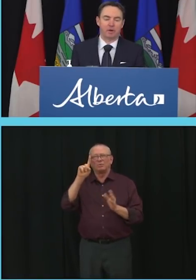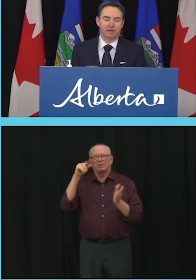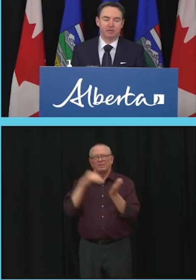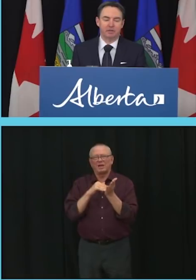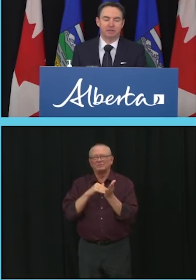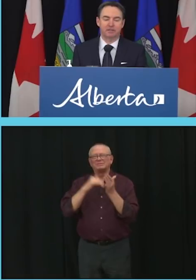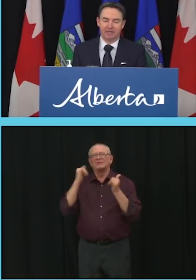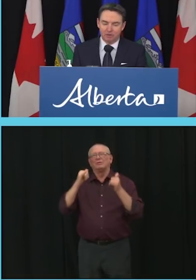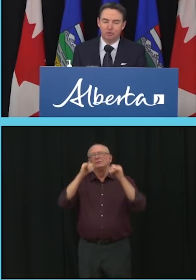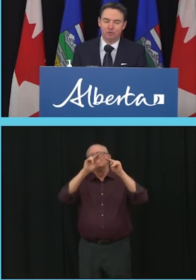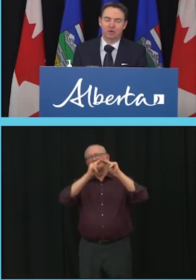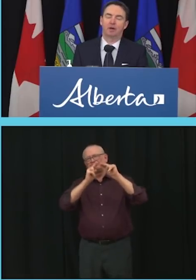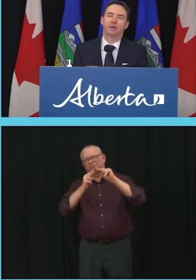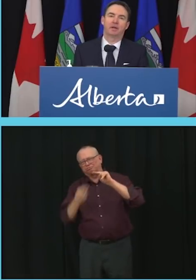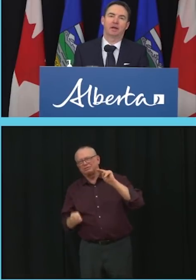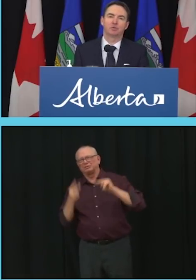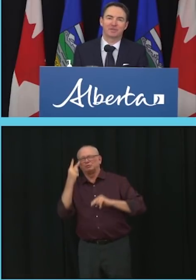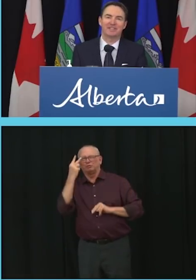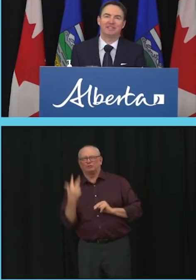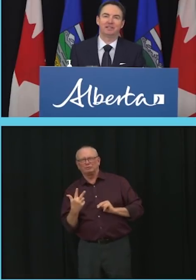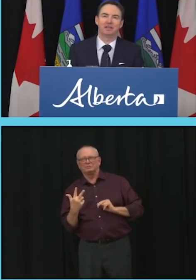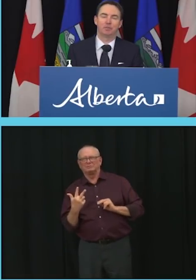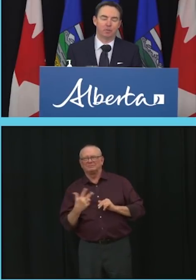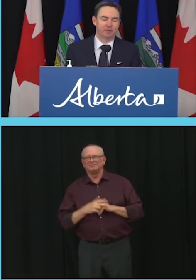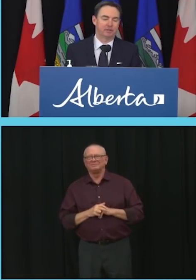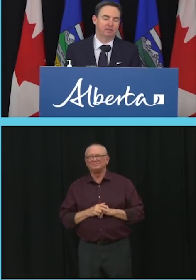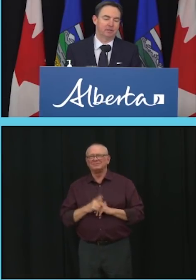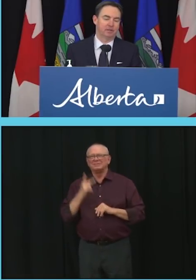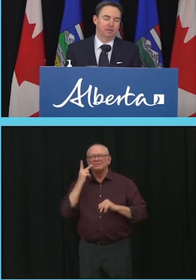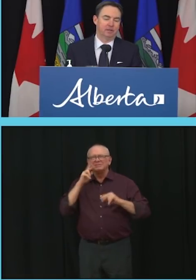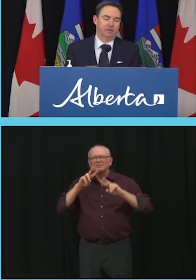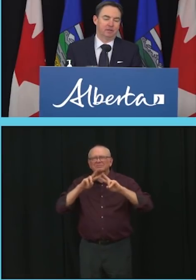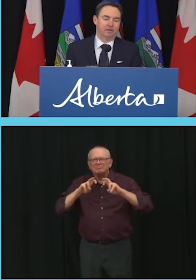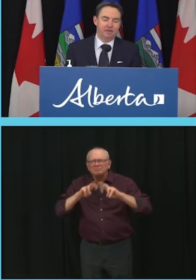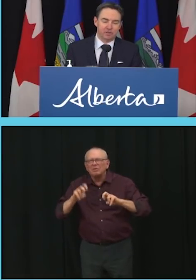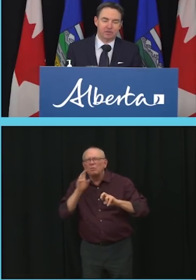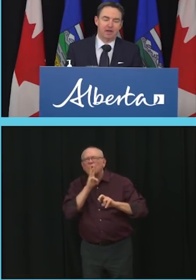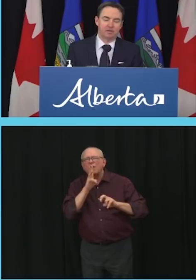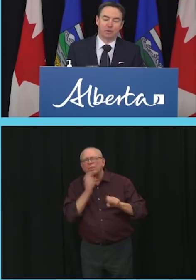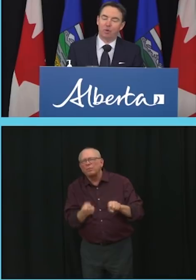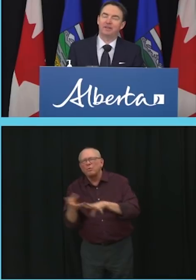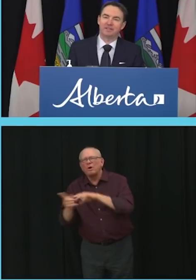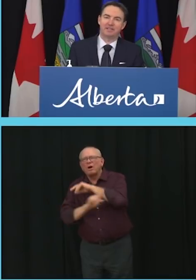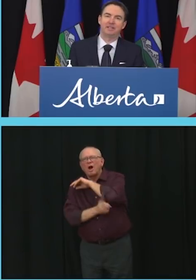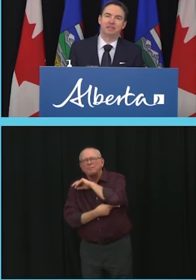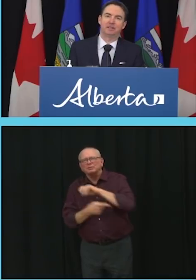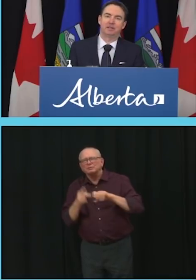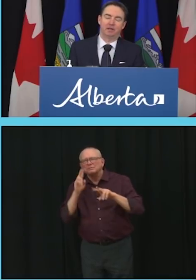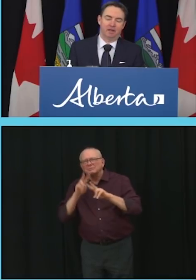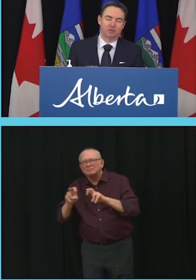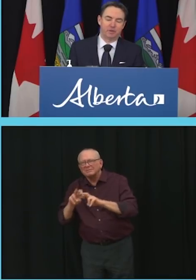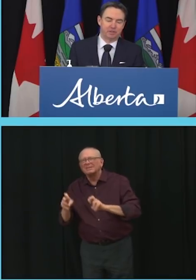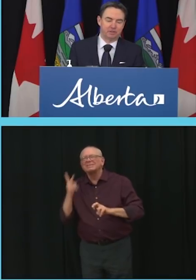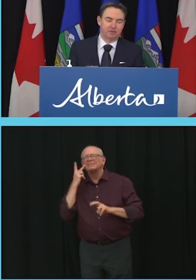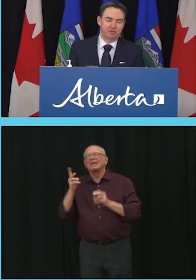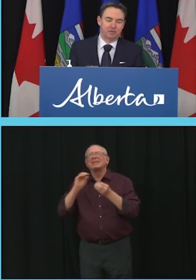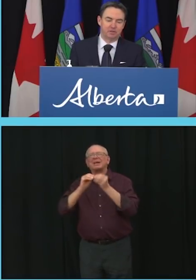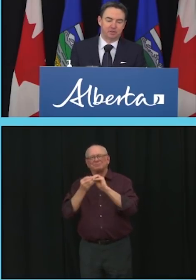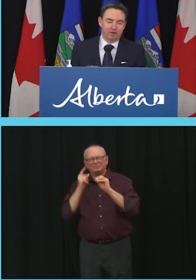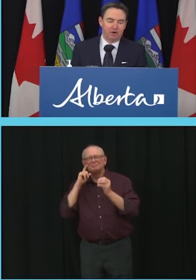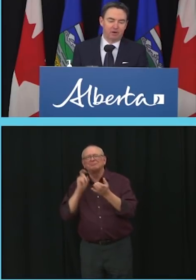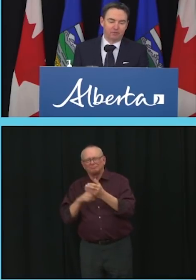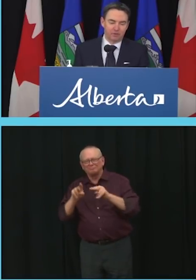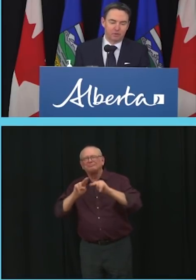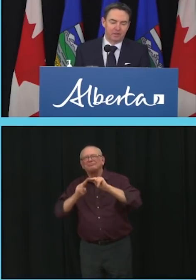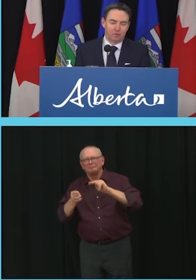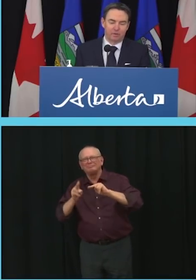wastewater monitoring continue to drop, as we'll see in a moment. These are signs we want to see as we